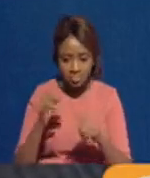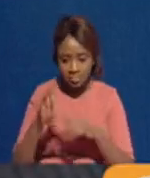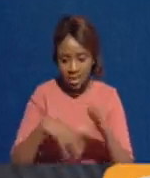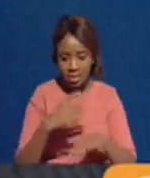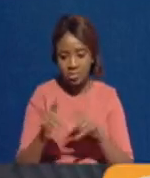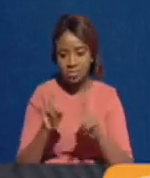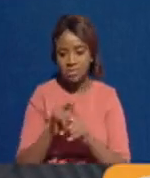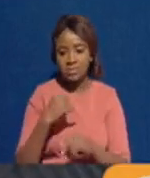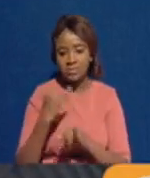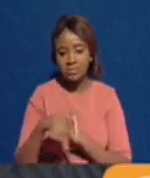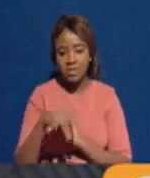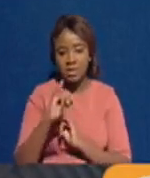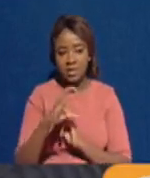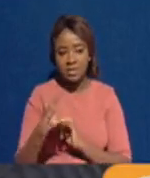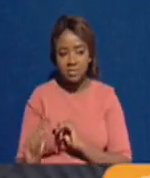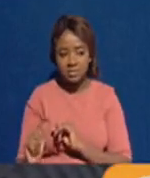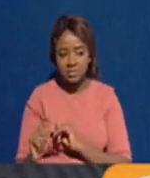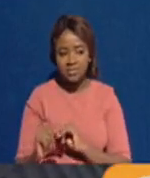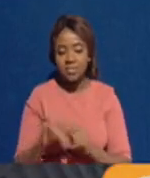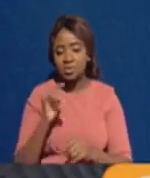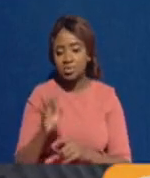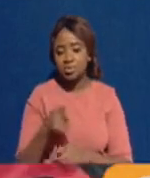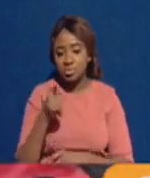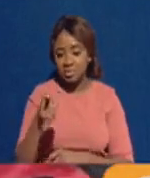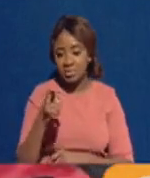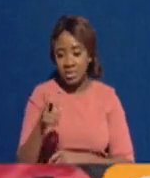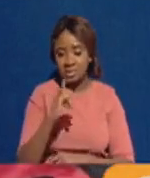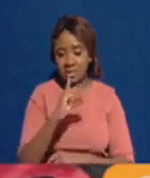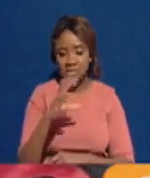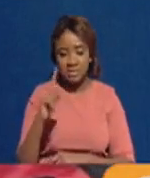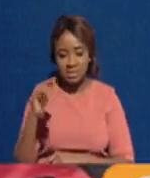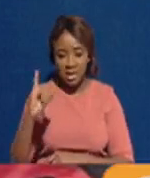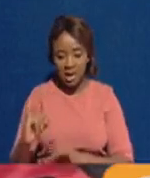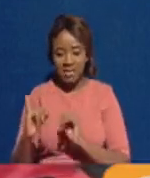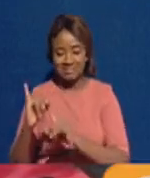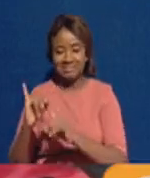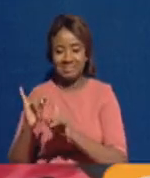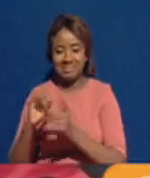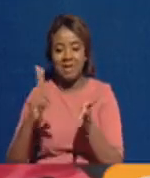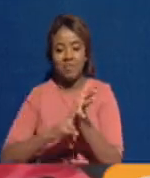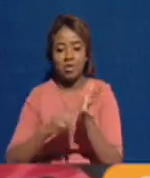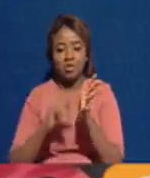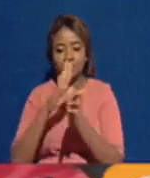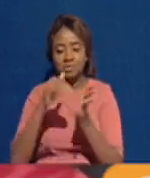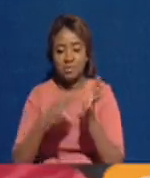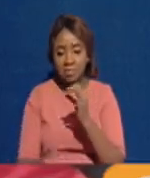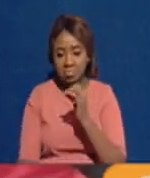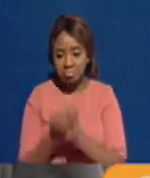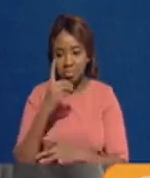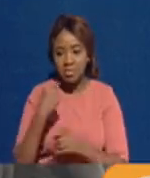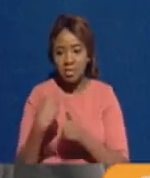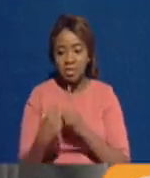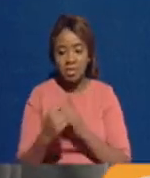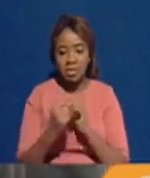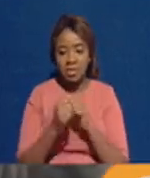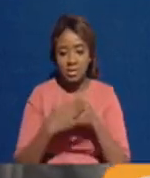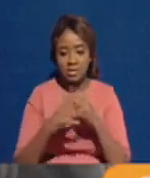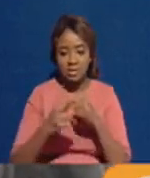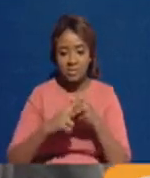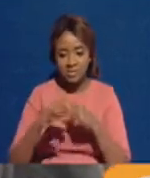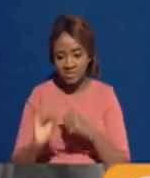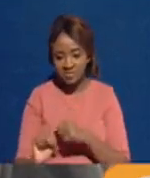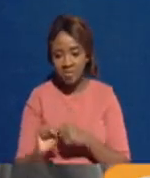ICT. RCTI was established and registered as a TVET institution in 1975. It is a constituent college